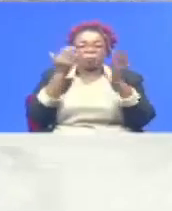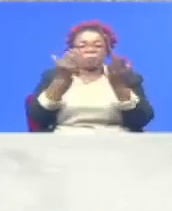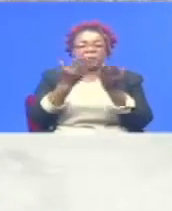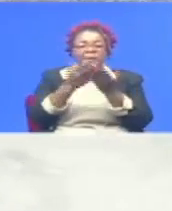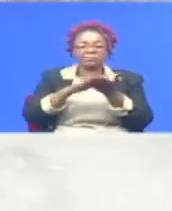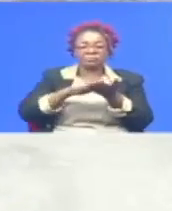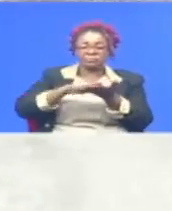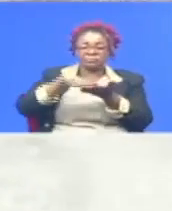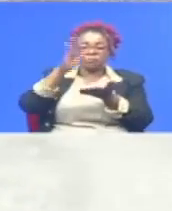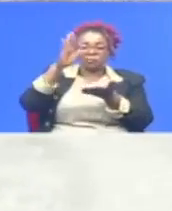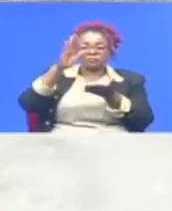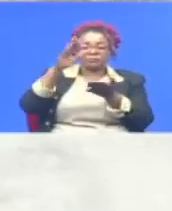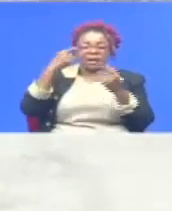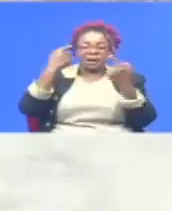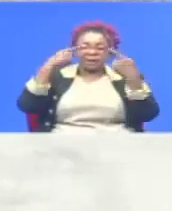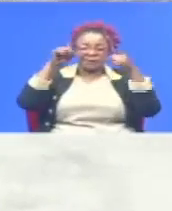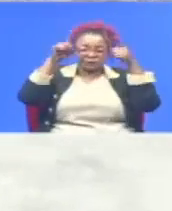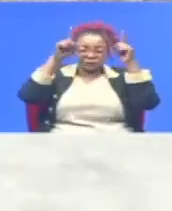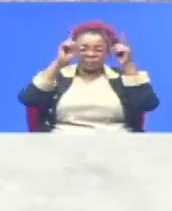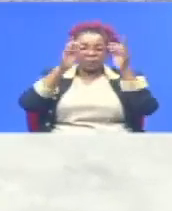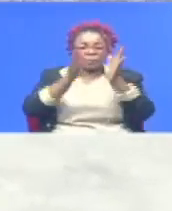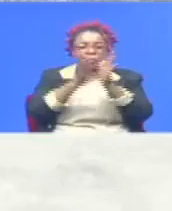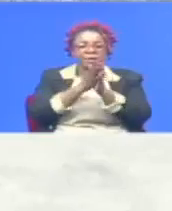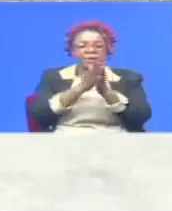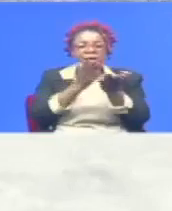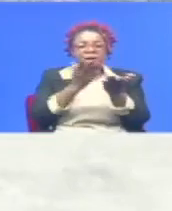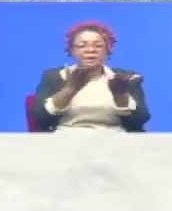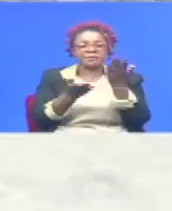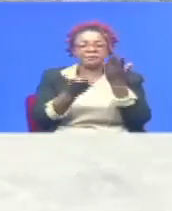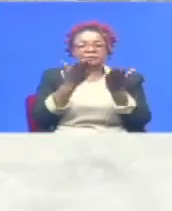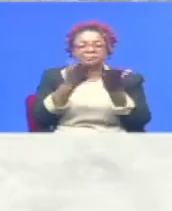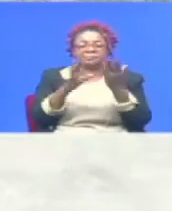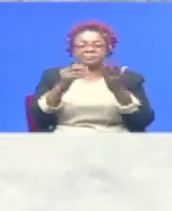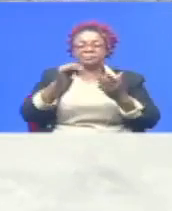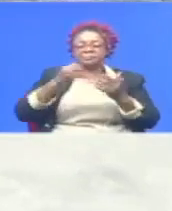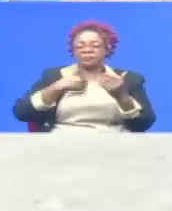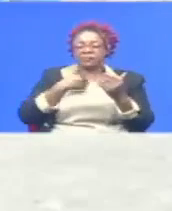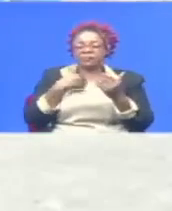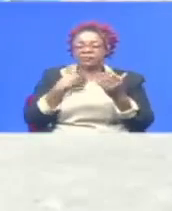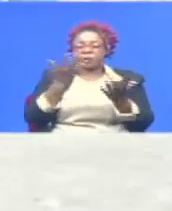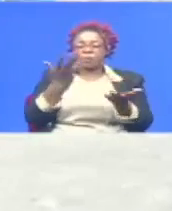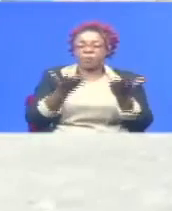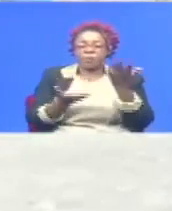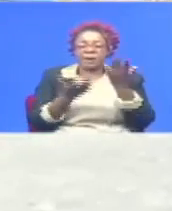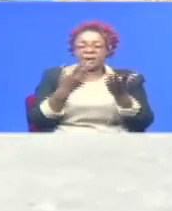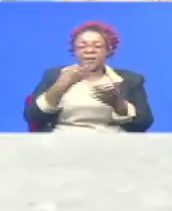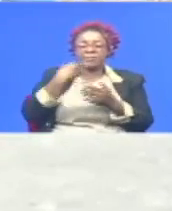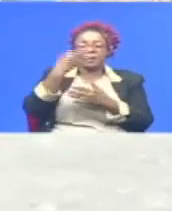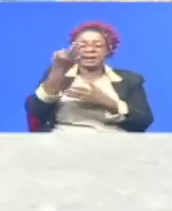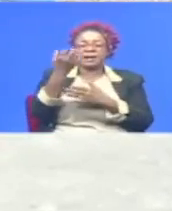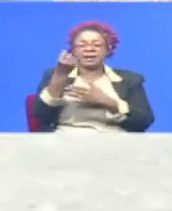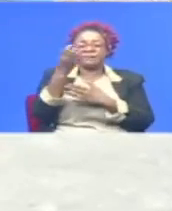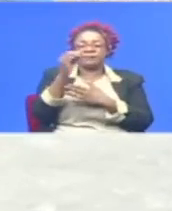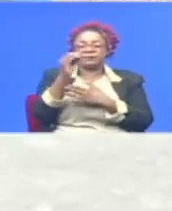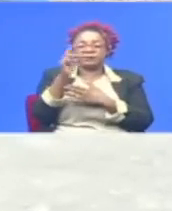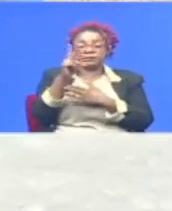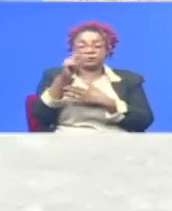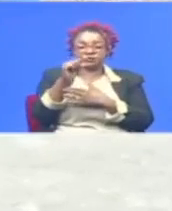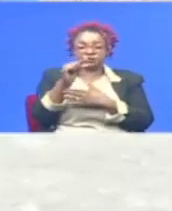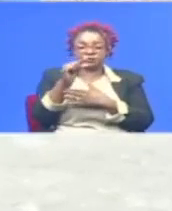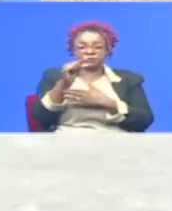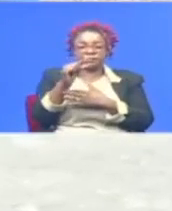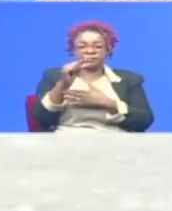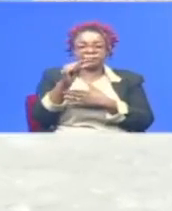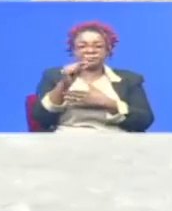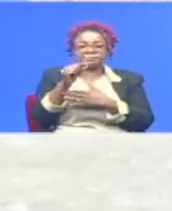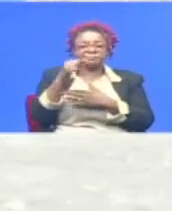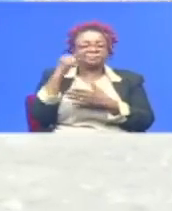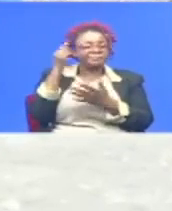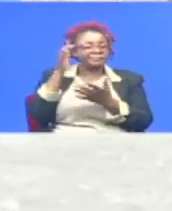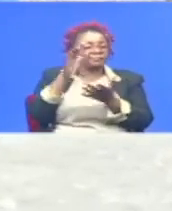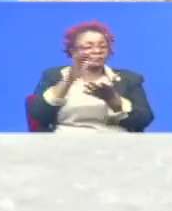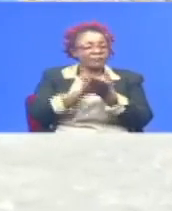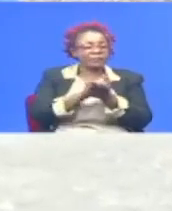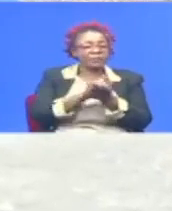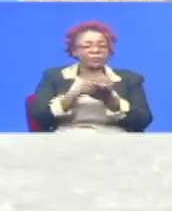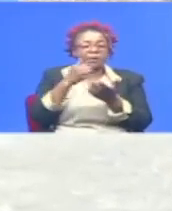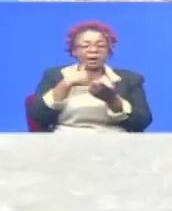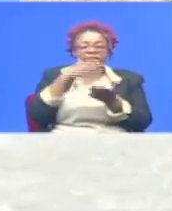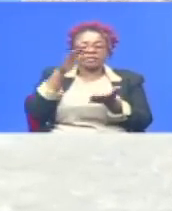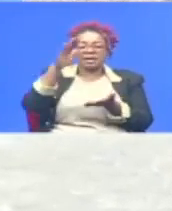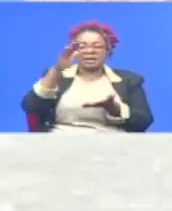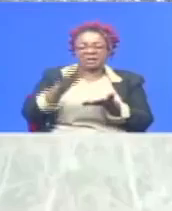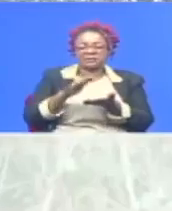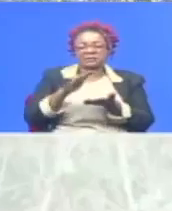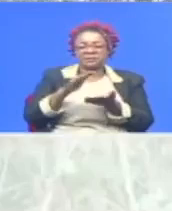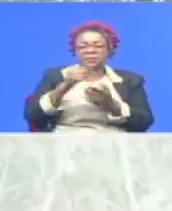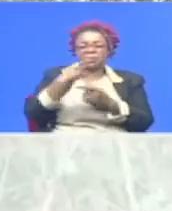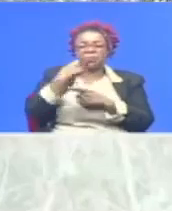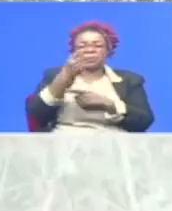mountain antelope, with an average bongo weighing up to 350 kilograms. Experts believe that there are less than 100 bongos